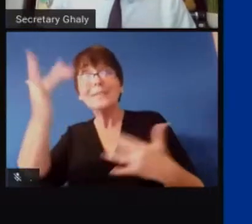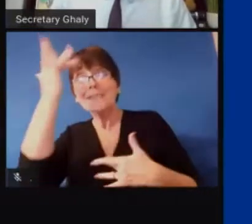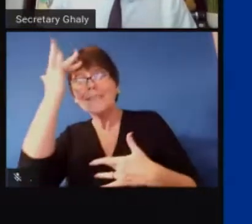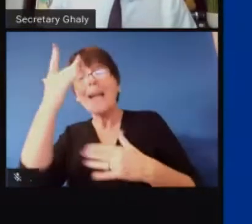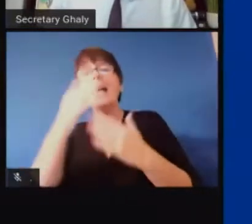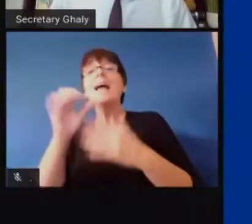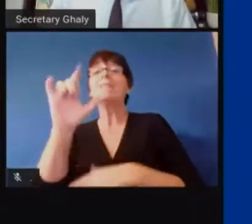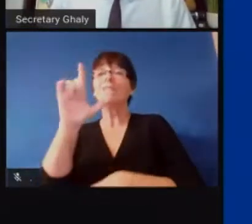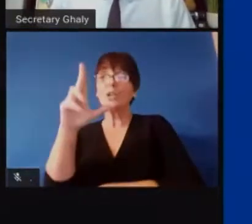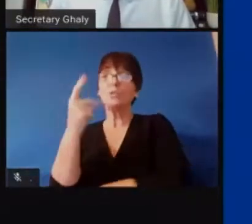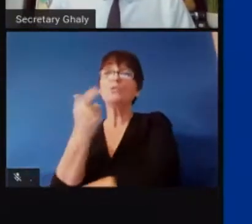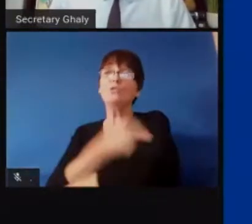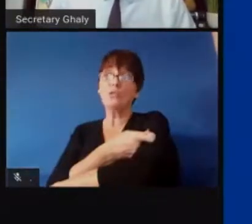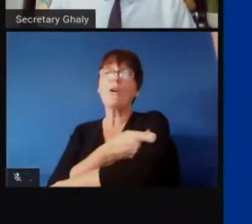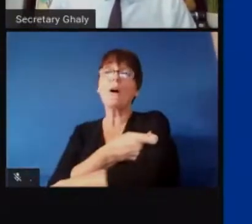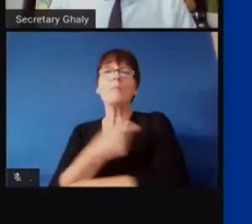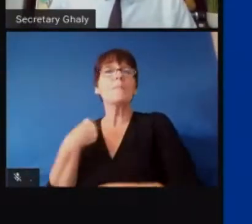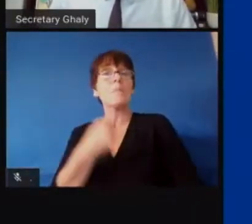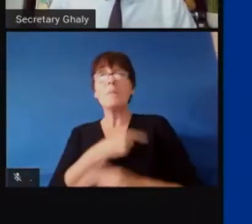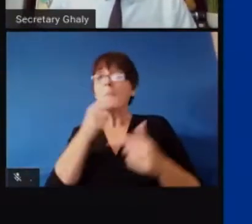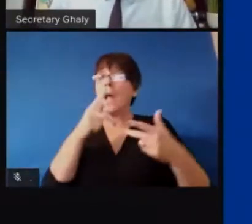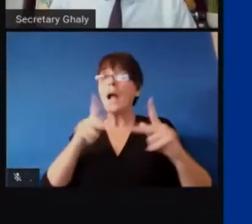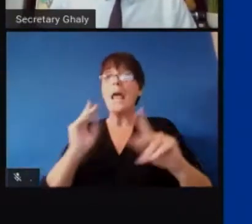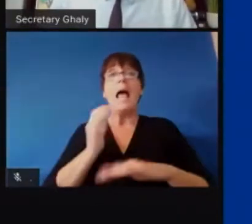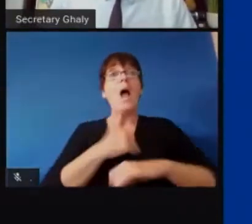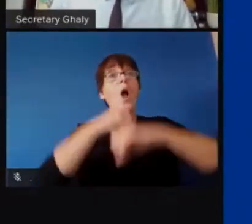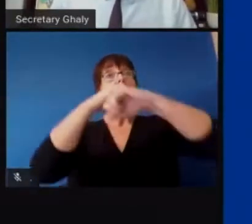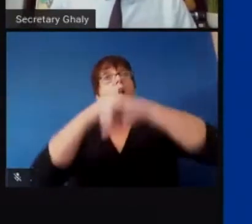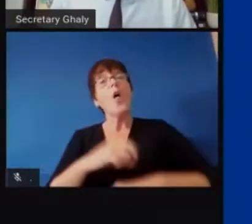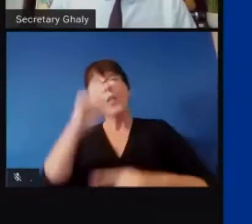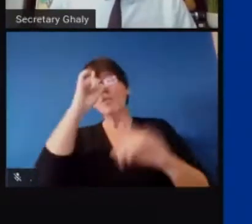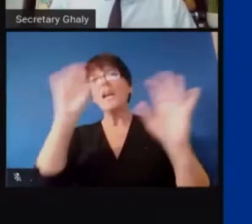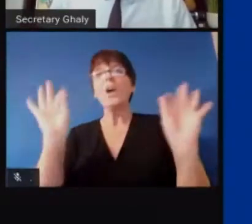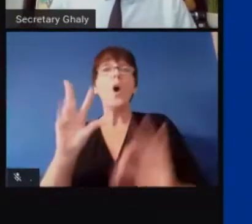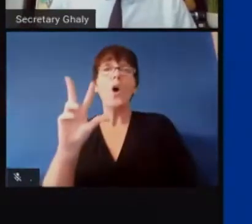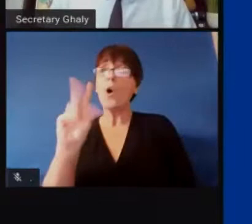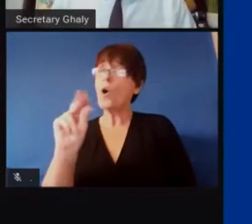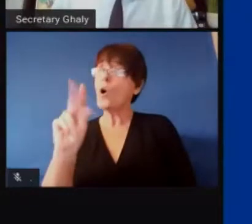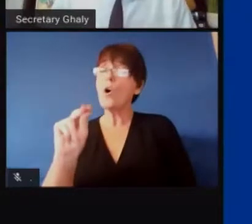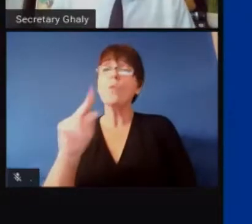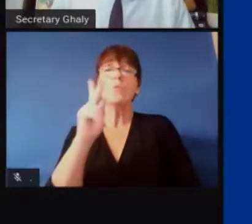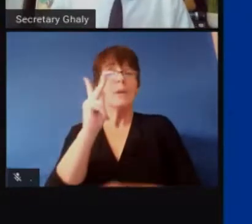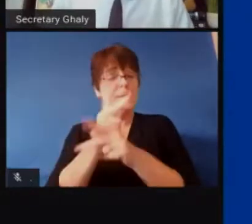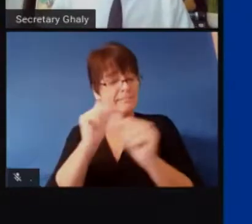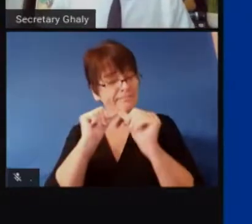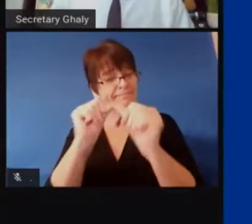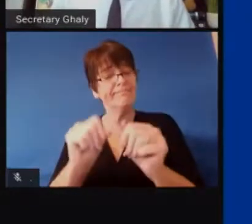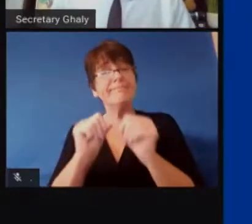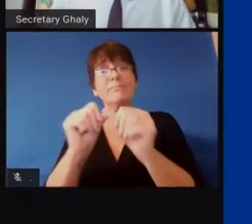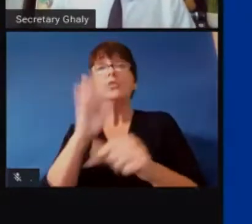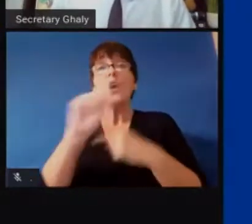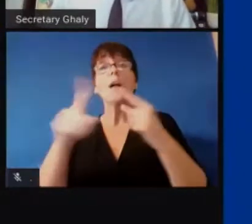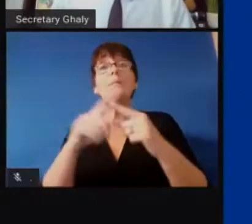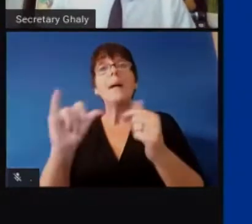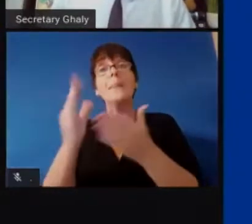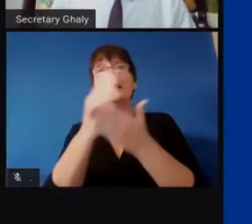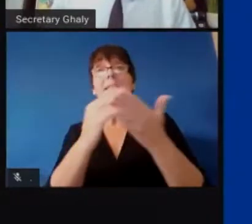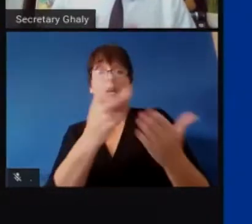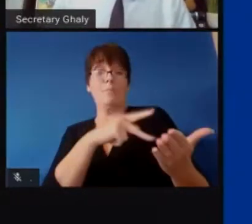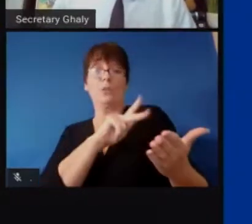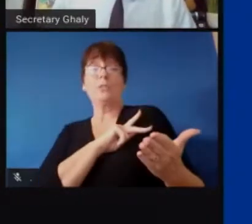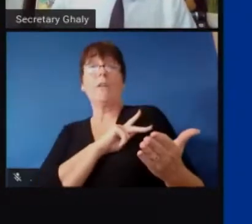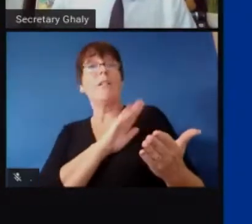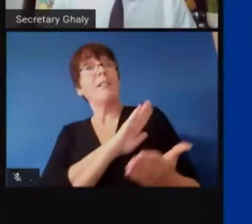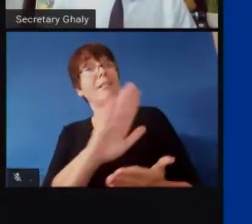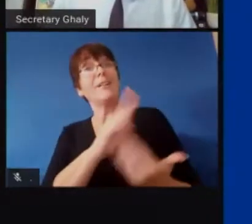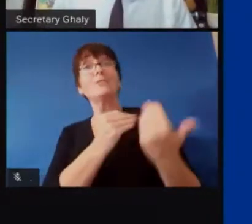shot. We must not let our guard down, continue to do those things. We talk about that sector of personal responsibility.